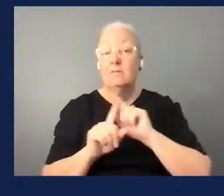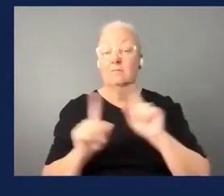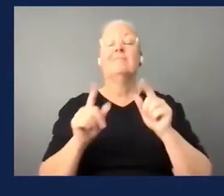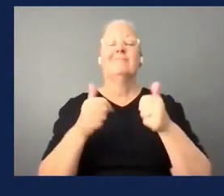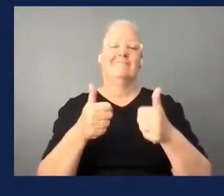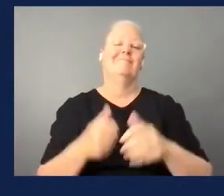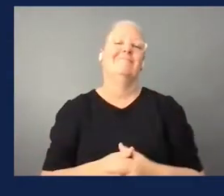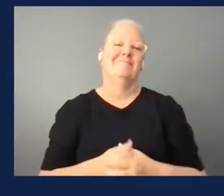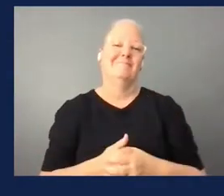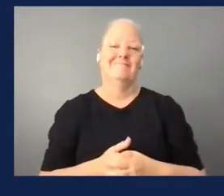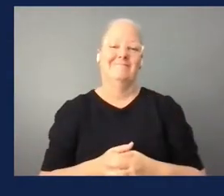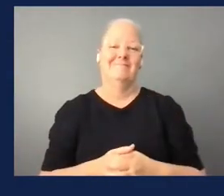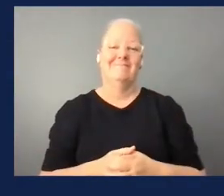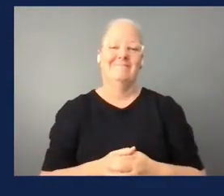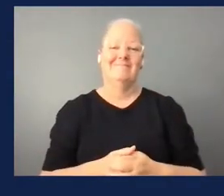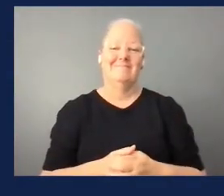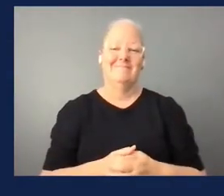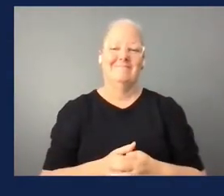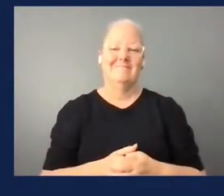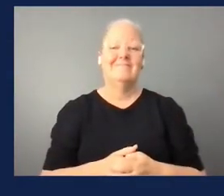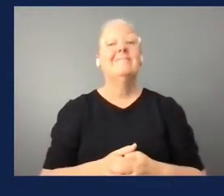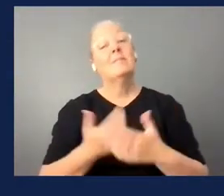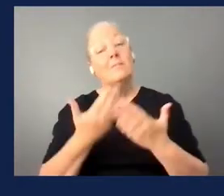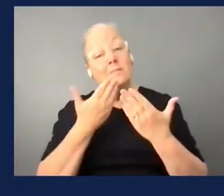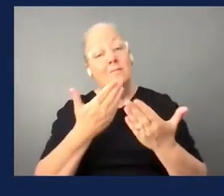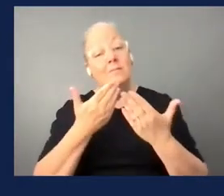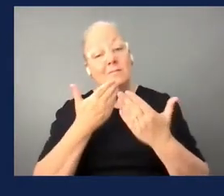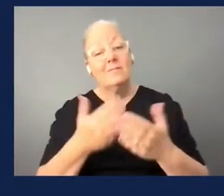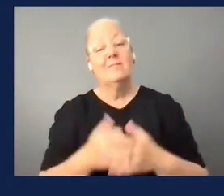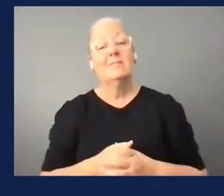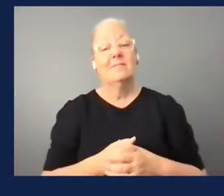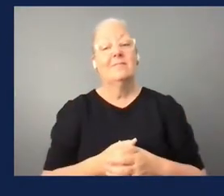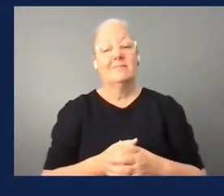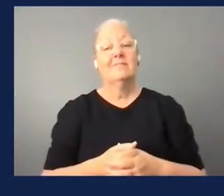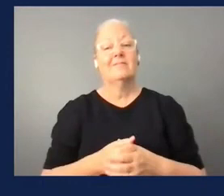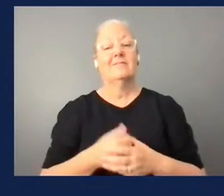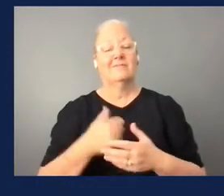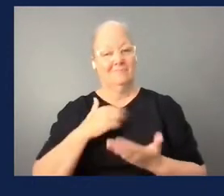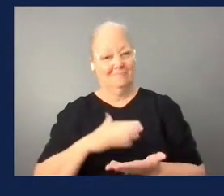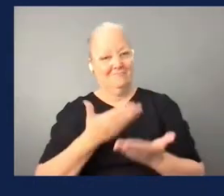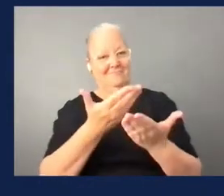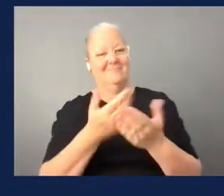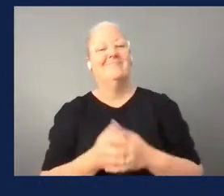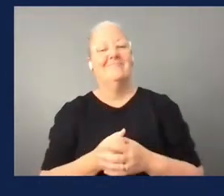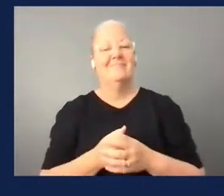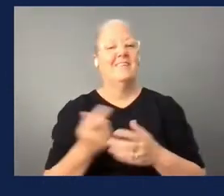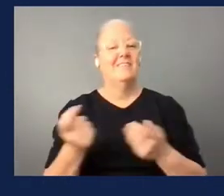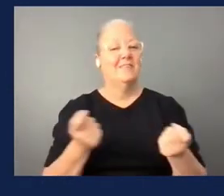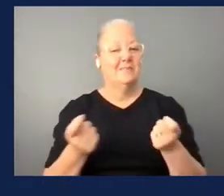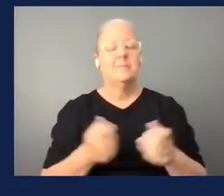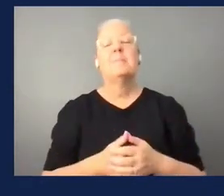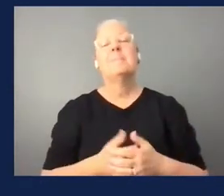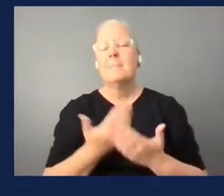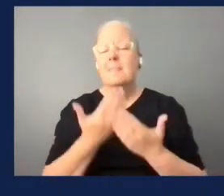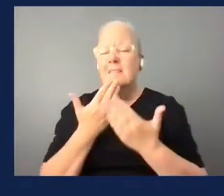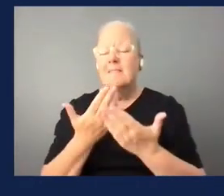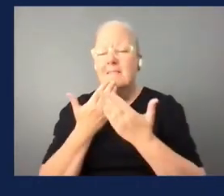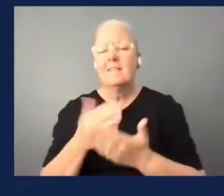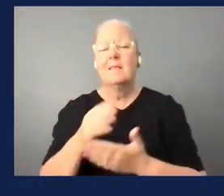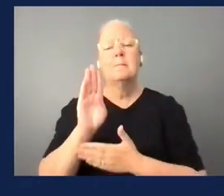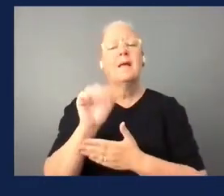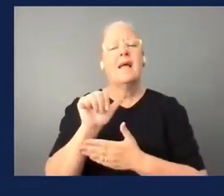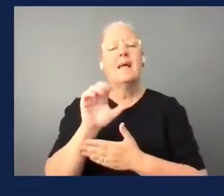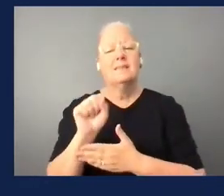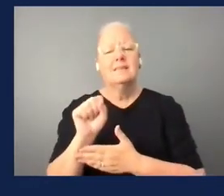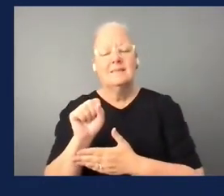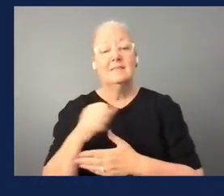Yeah, thanks. So thank you very much. So I'll hand over back to Esther. Brilliant. Thank you very much, Baz. And I know how important the